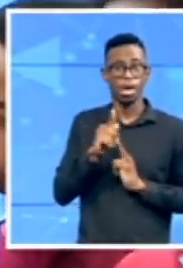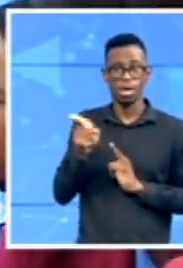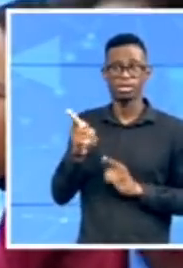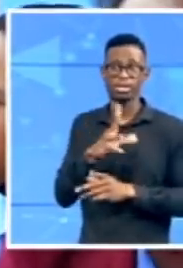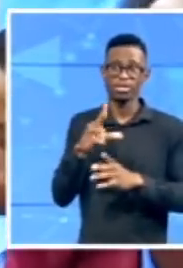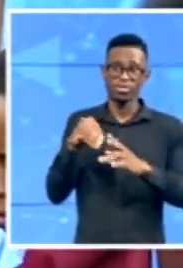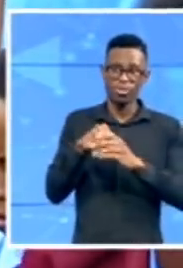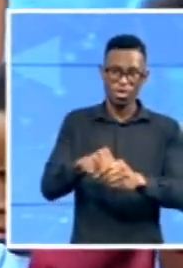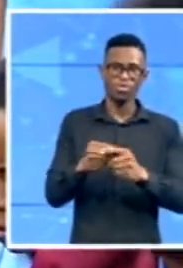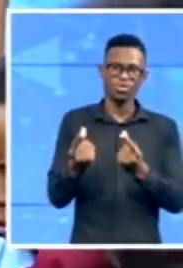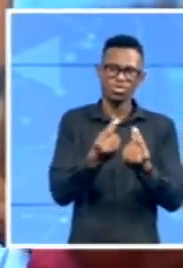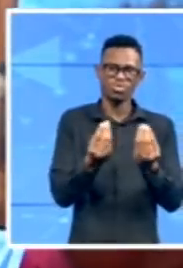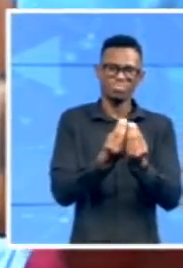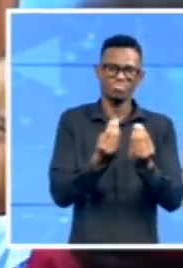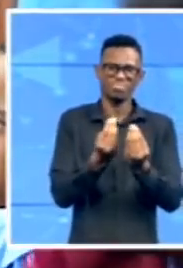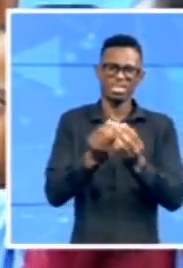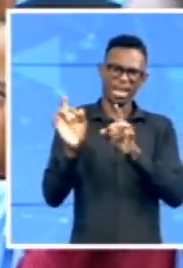of us.